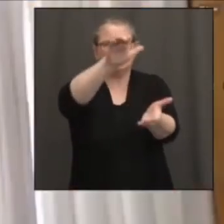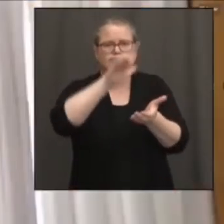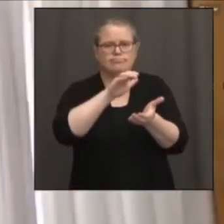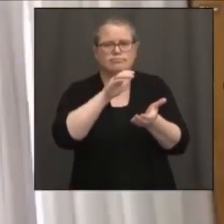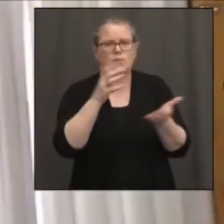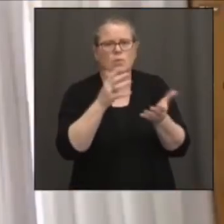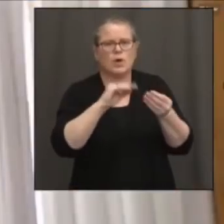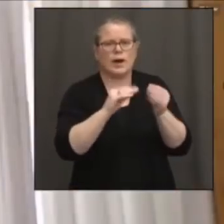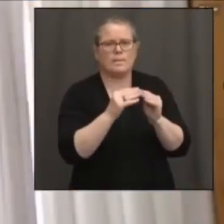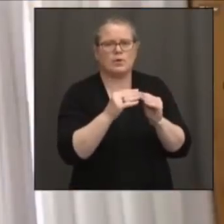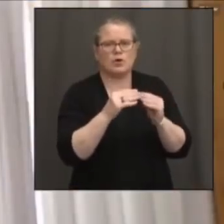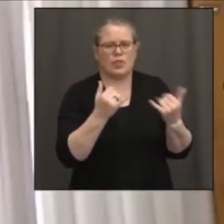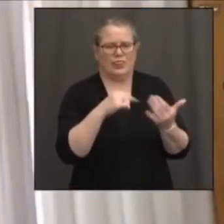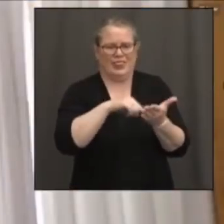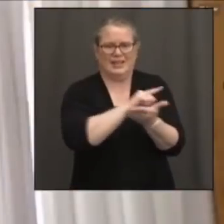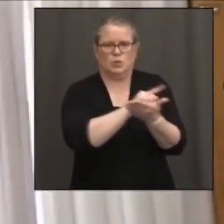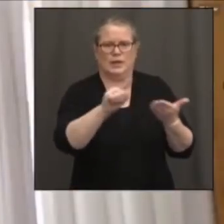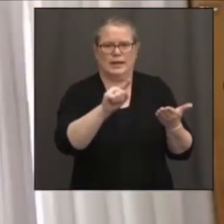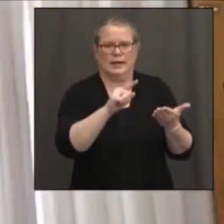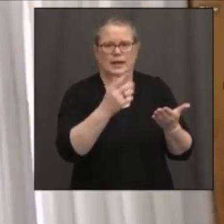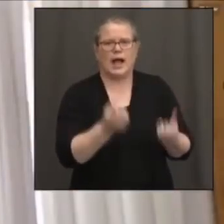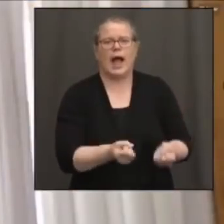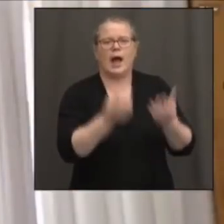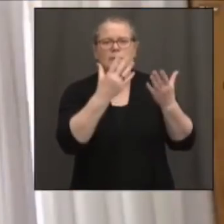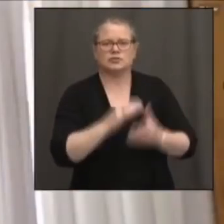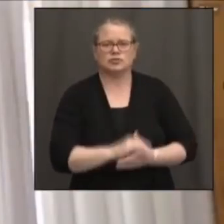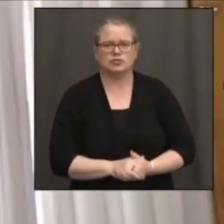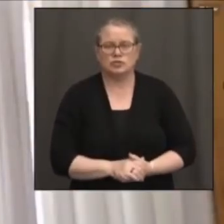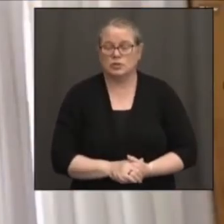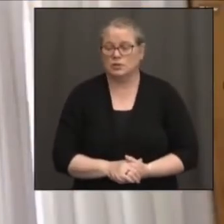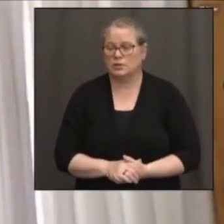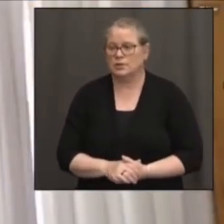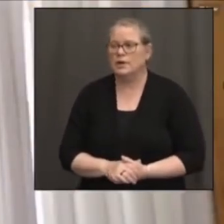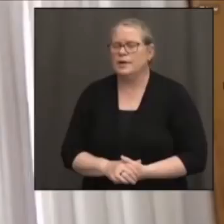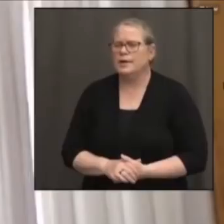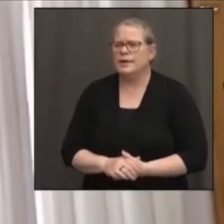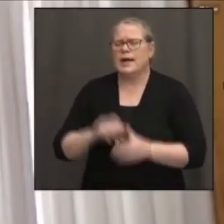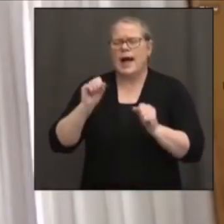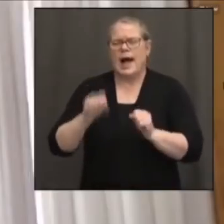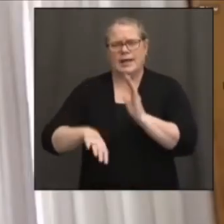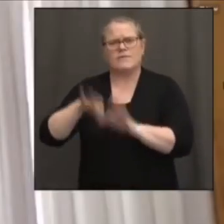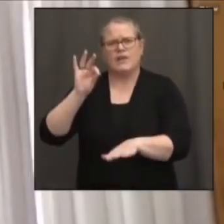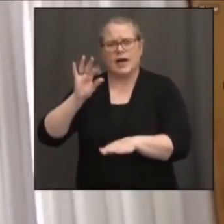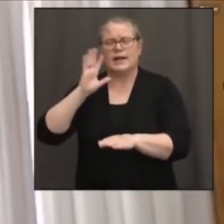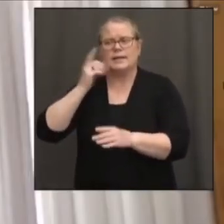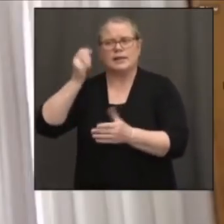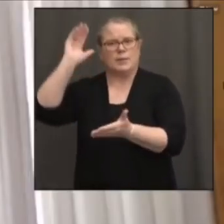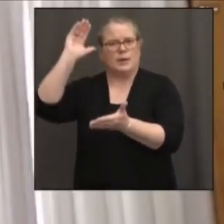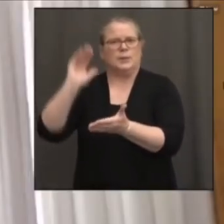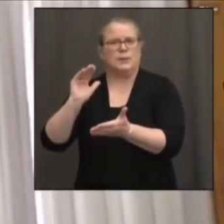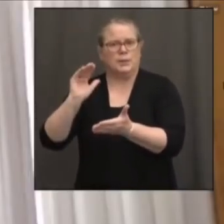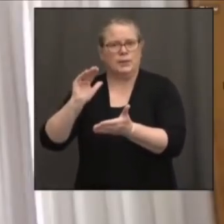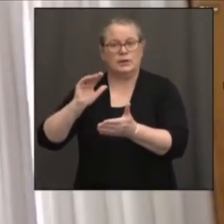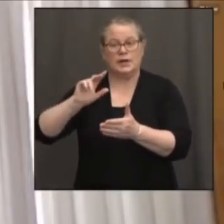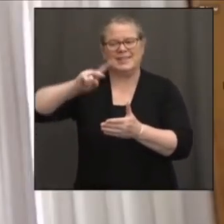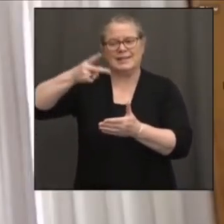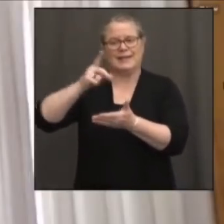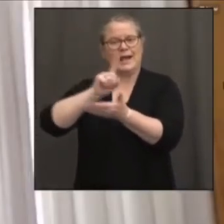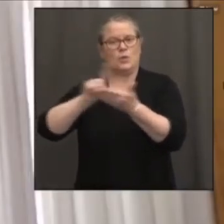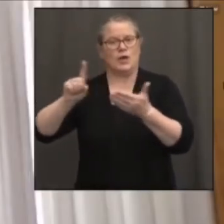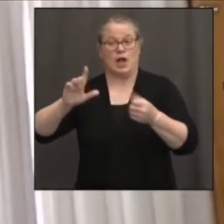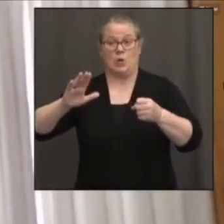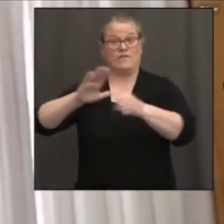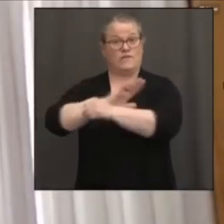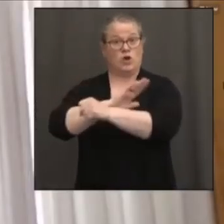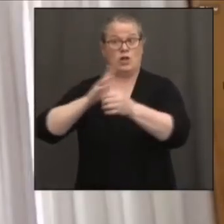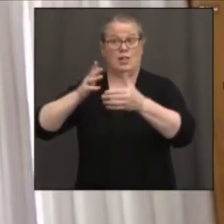Yes, I can go find it. It's been drifting downwards, as I mentioned previously. We are, for the second week in a row, we will not order our full allocation. We